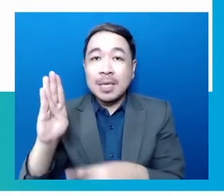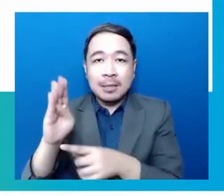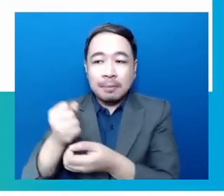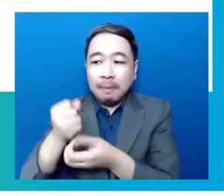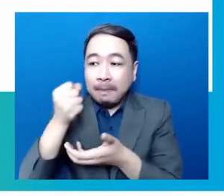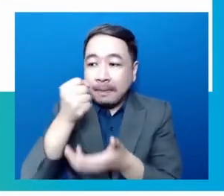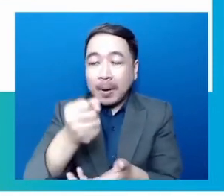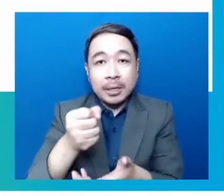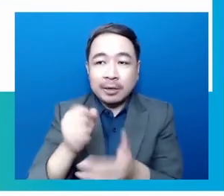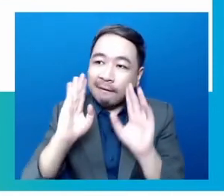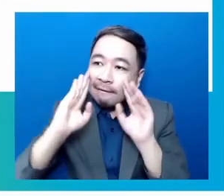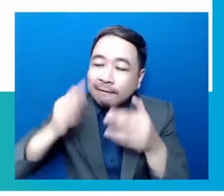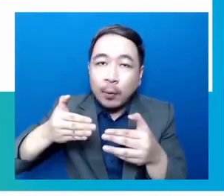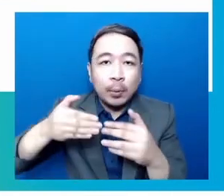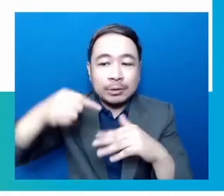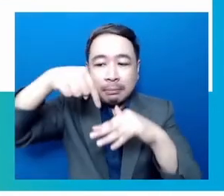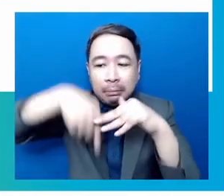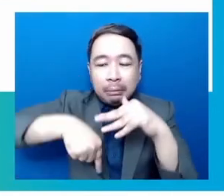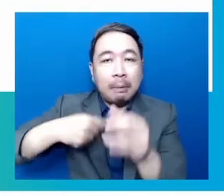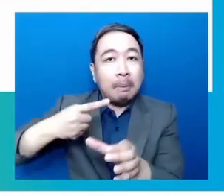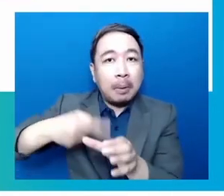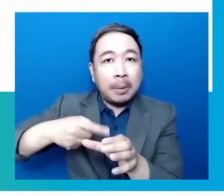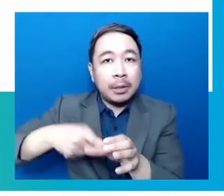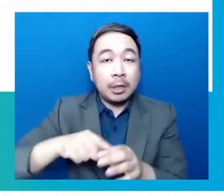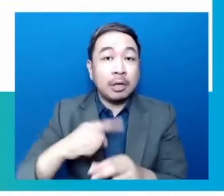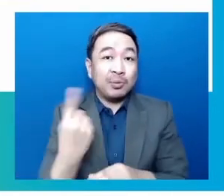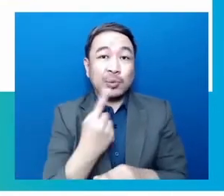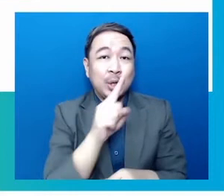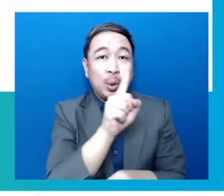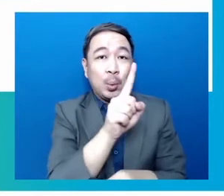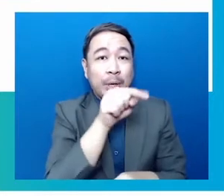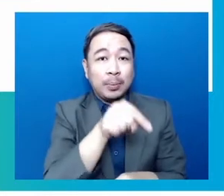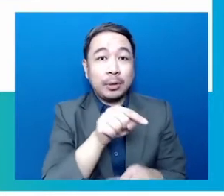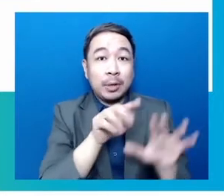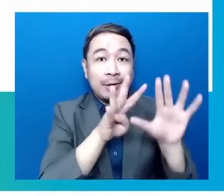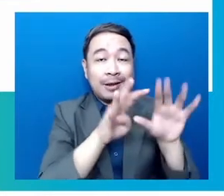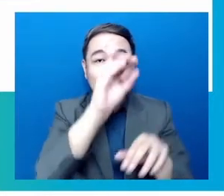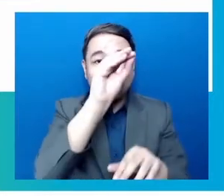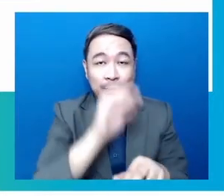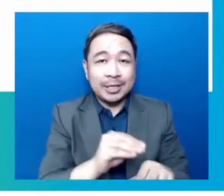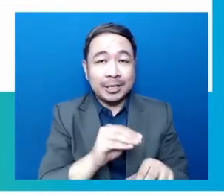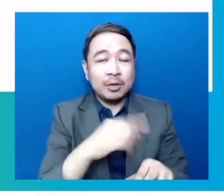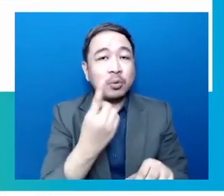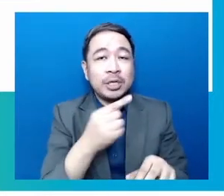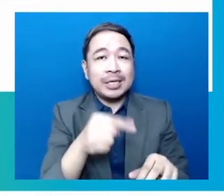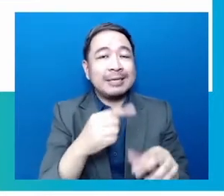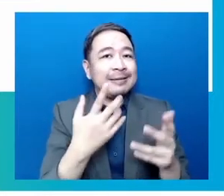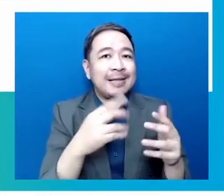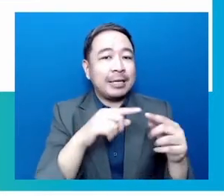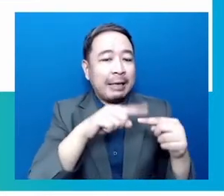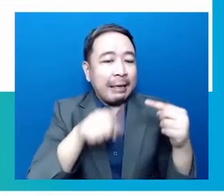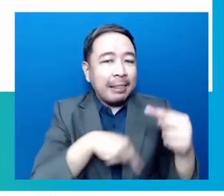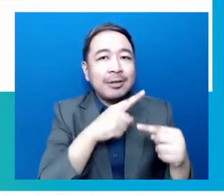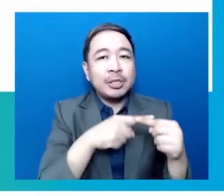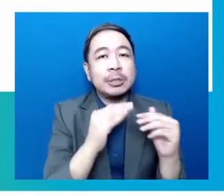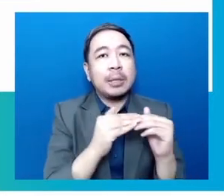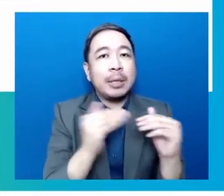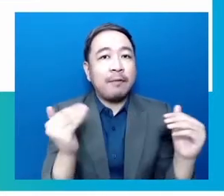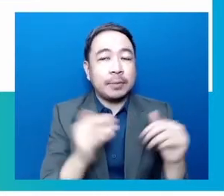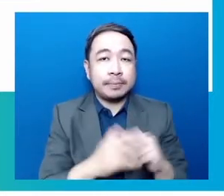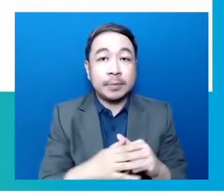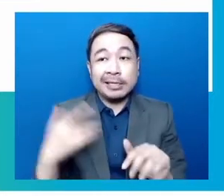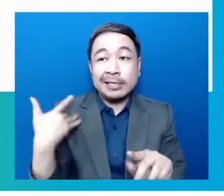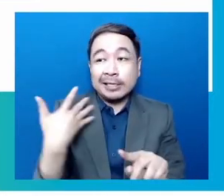while only 1.9% for the renewables. In the last 10 years, ADB